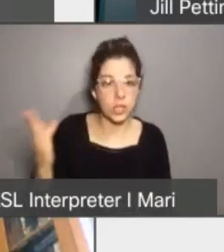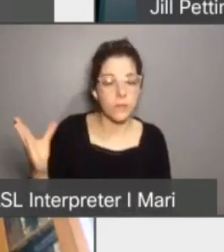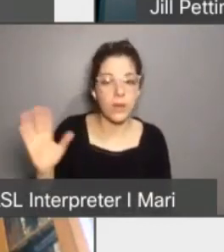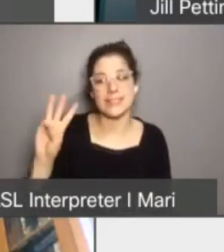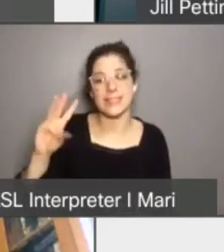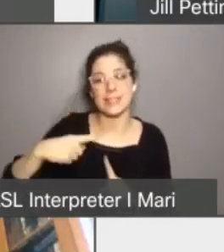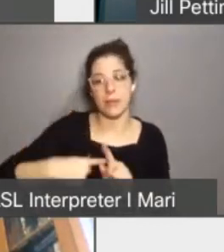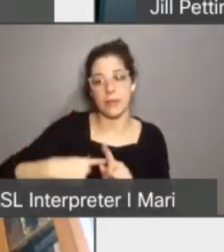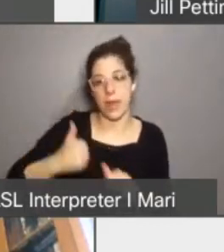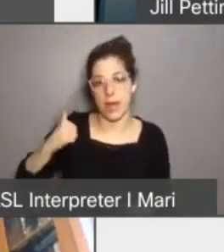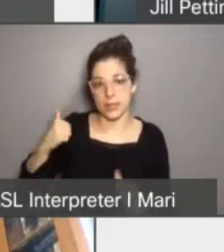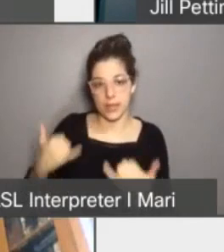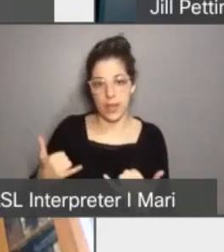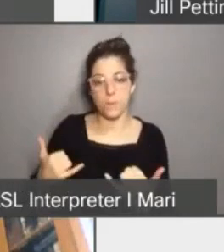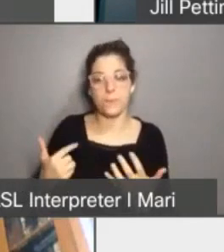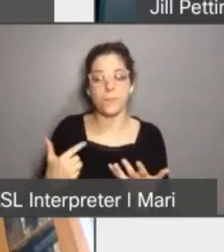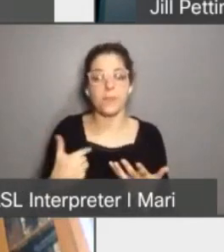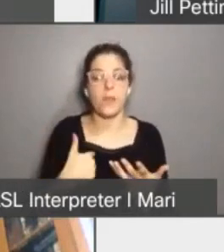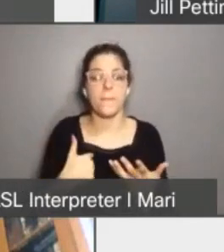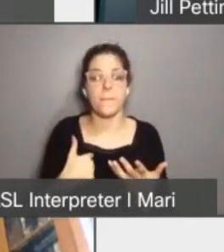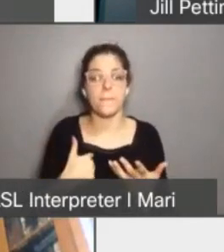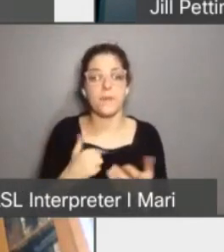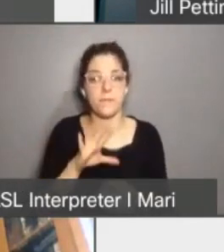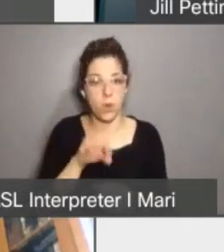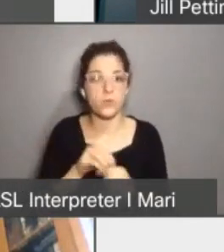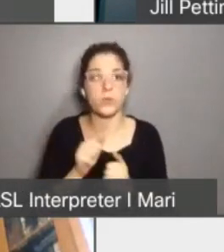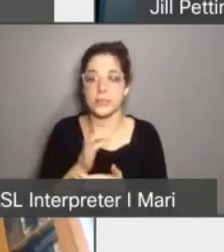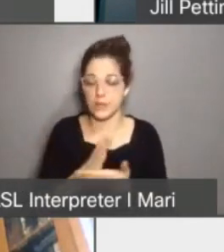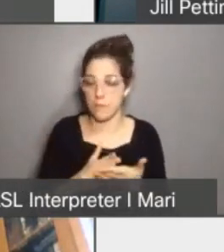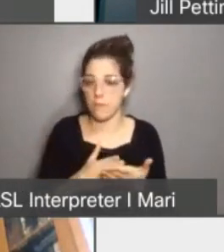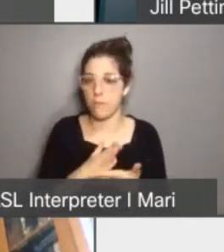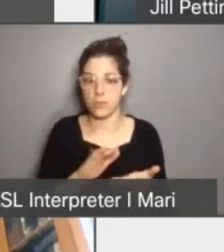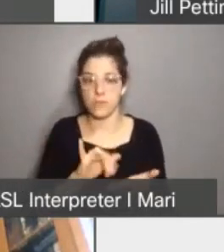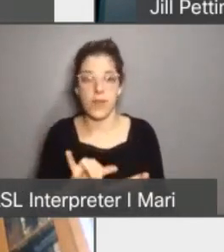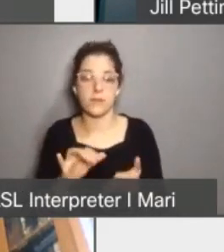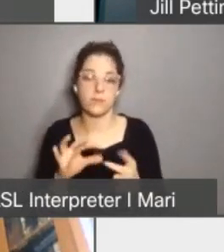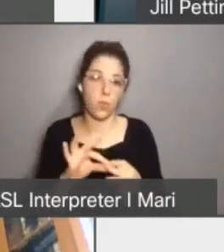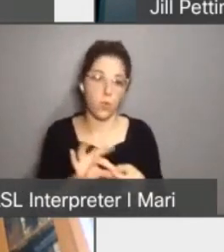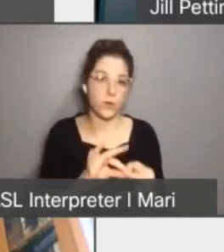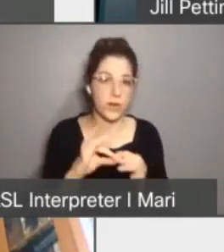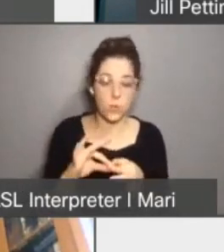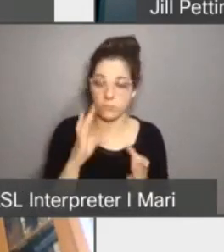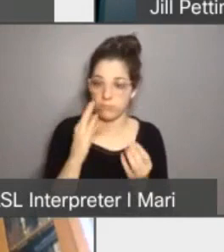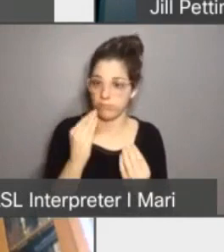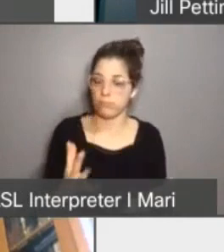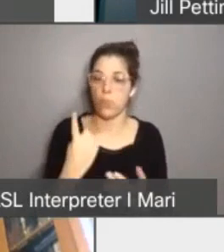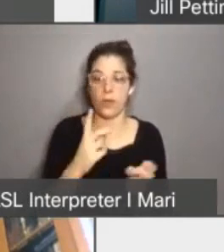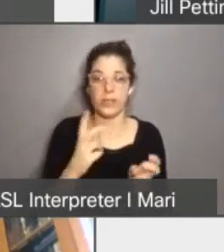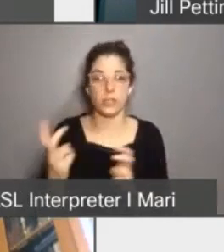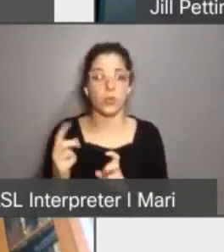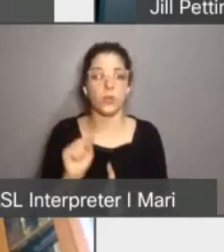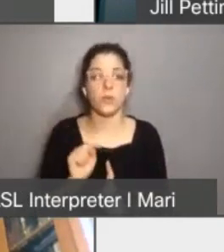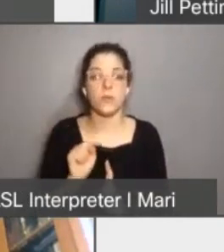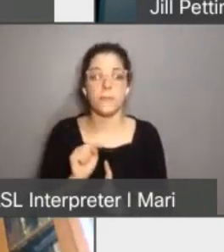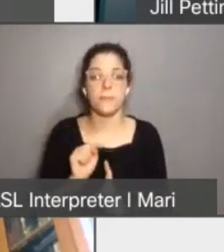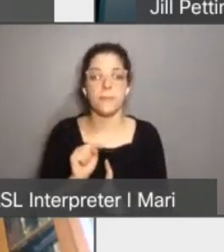months behind now. I'm involved with some aspects of that and helping to coordinate it. So I can say that, one of the issues was that